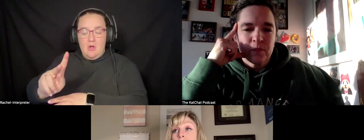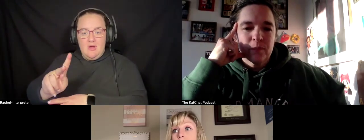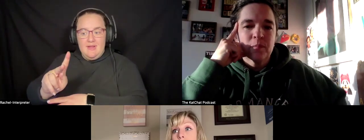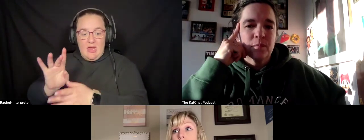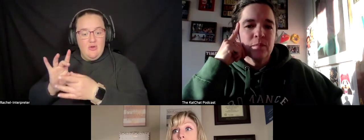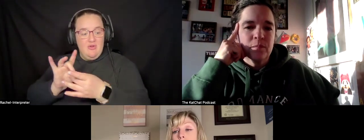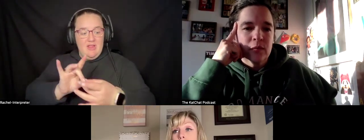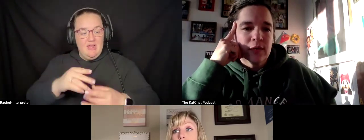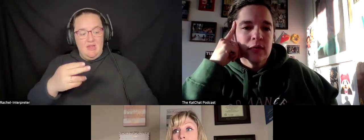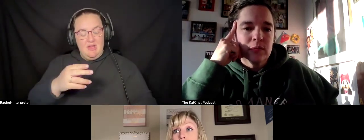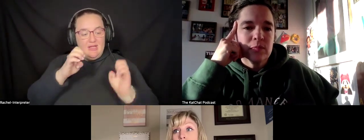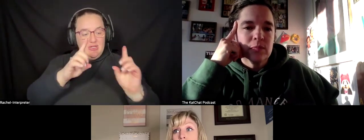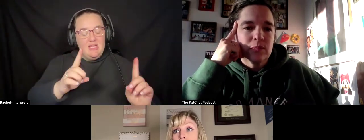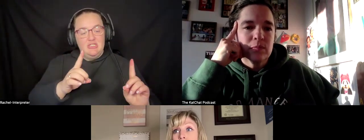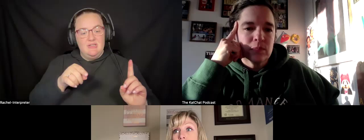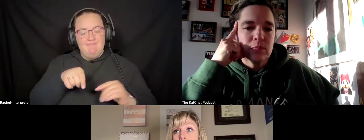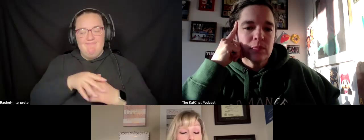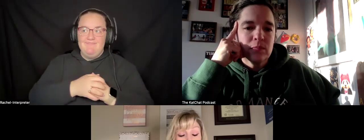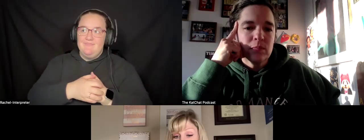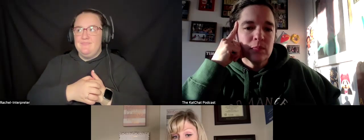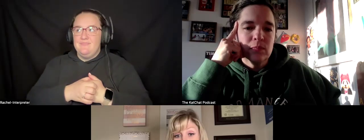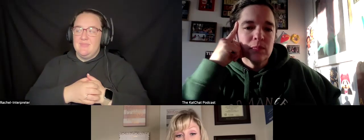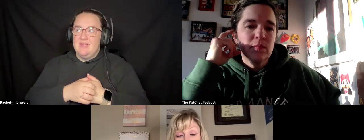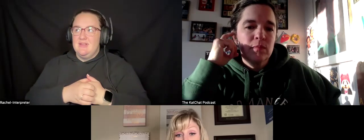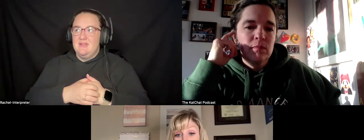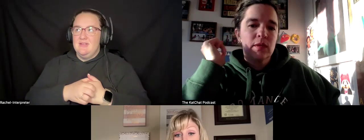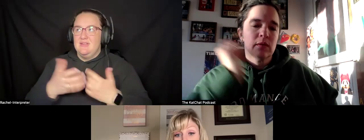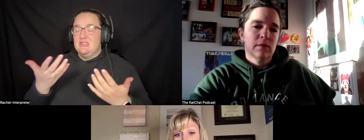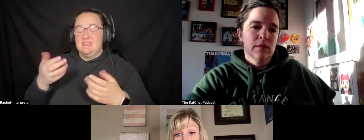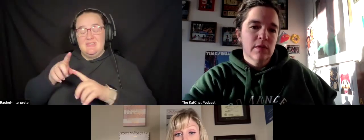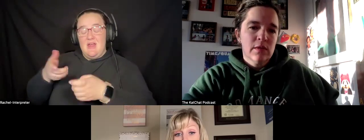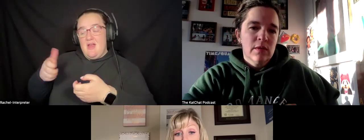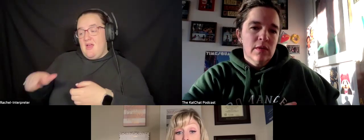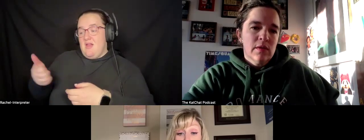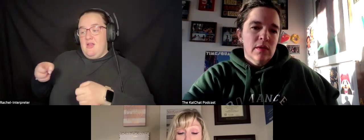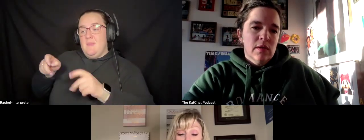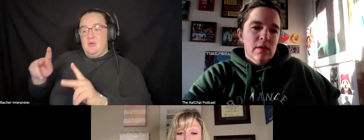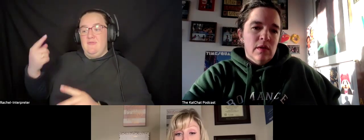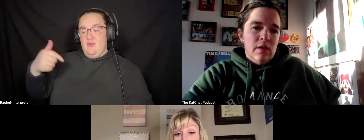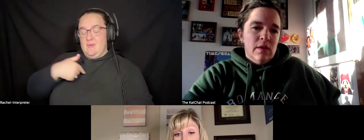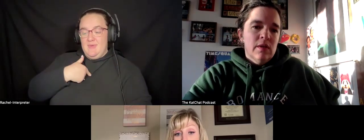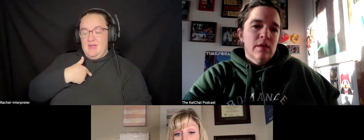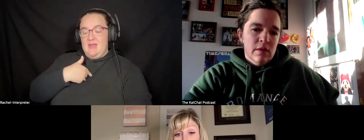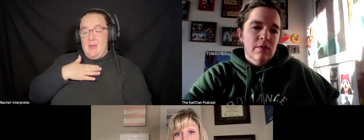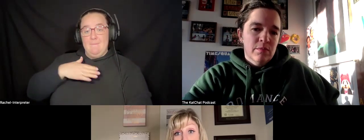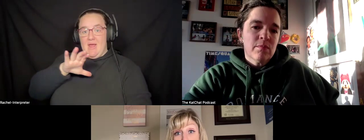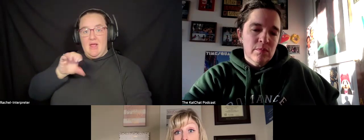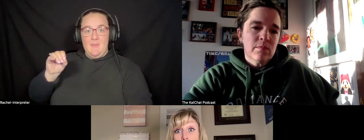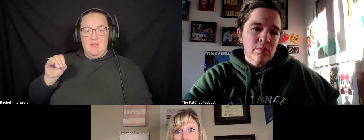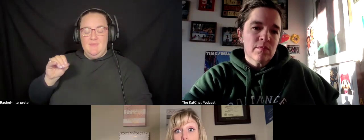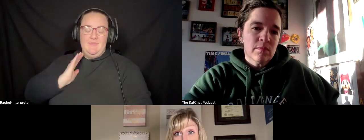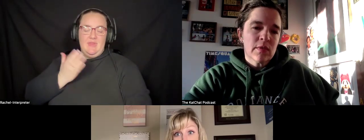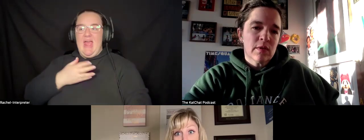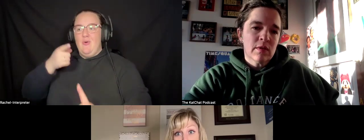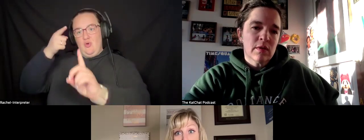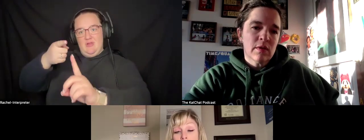education. And so um, there was just another opportunity for my specific company. Our mission is to get